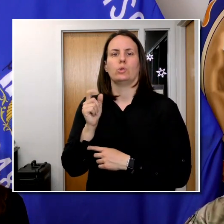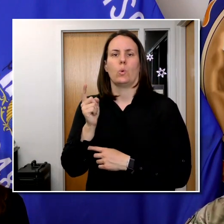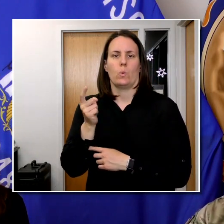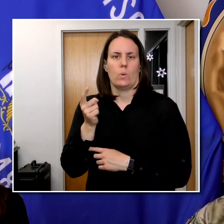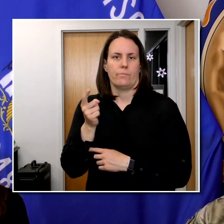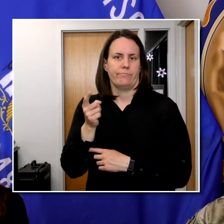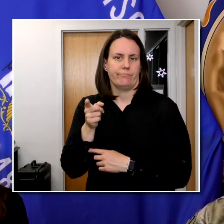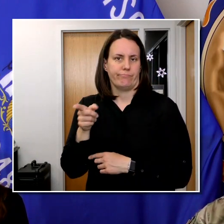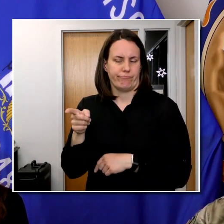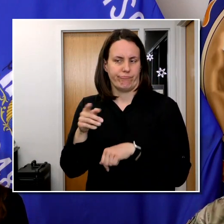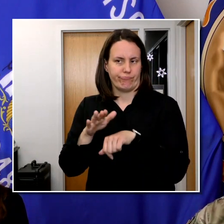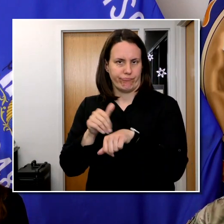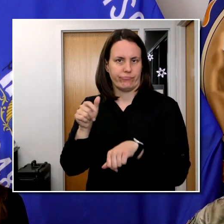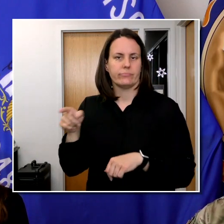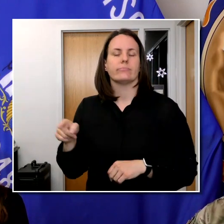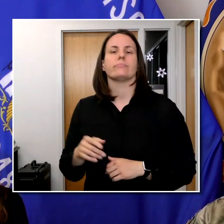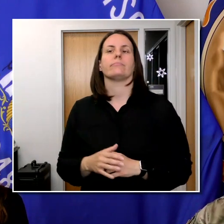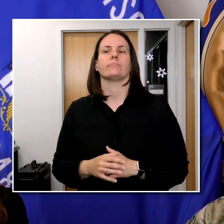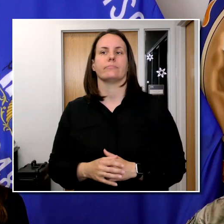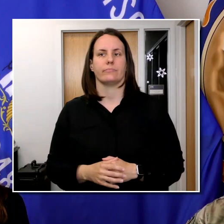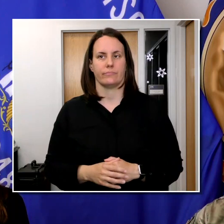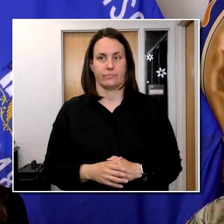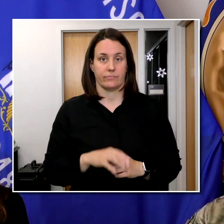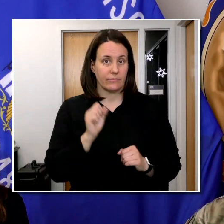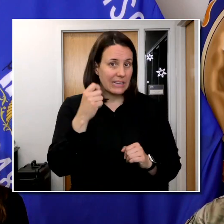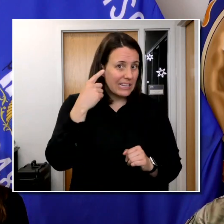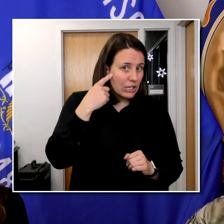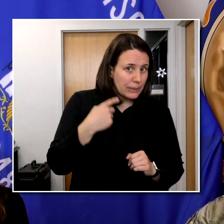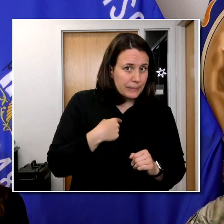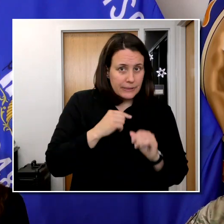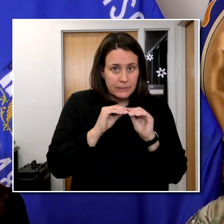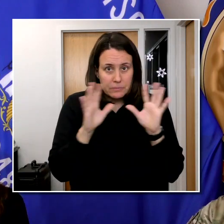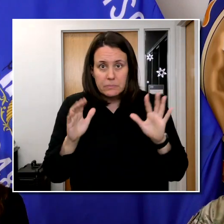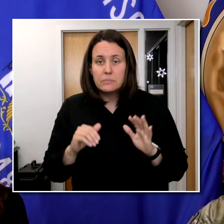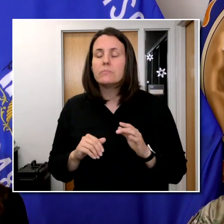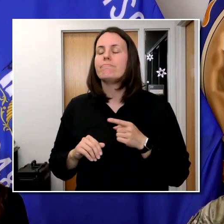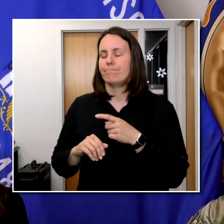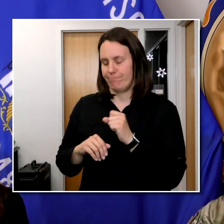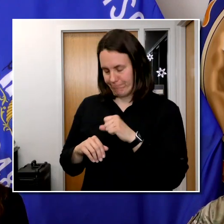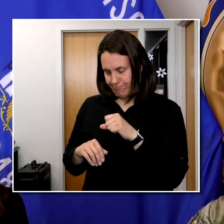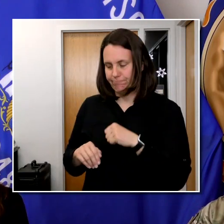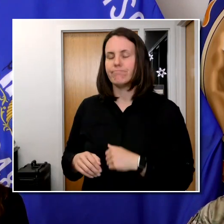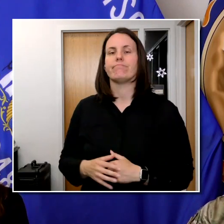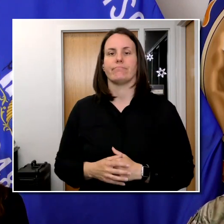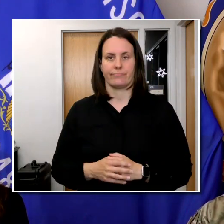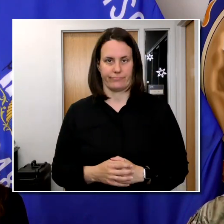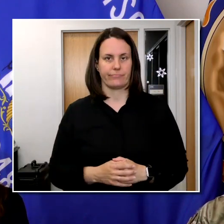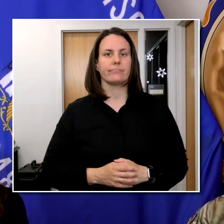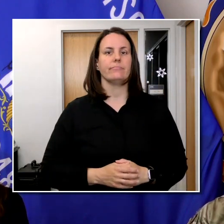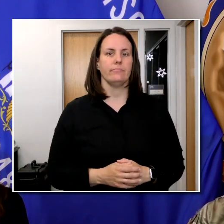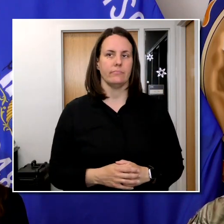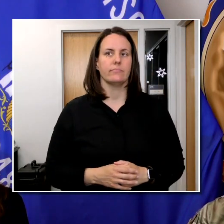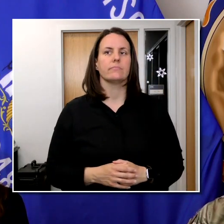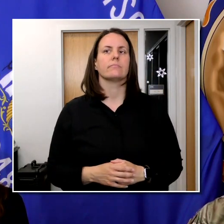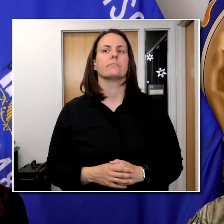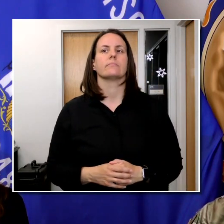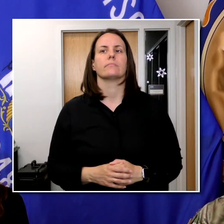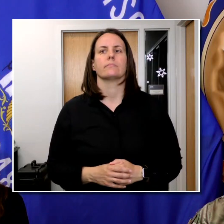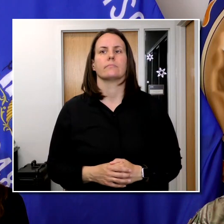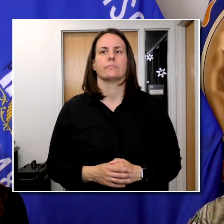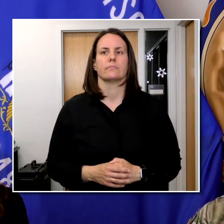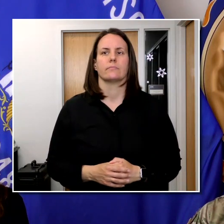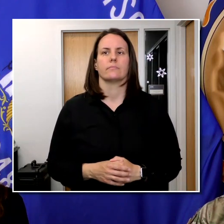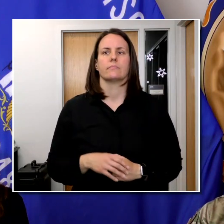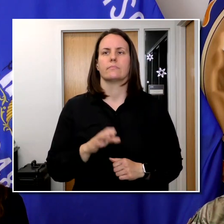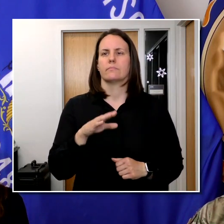Yes, I did. Am I still unmuted? You are on now. We can hear you. So I was just wondering, a couple of weeks ago there were talks